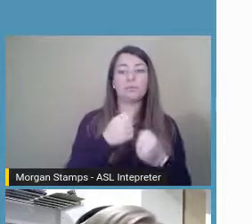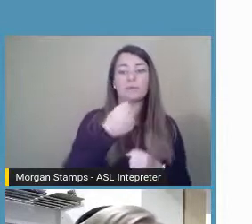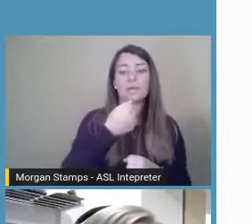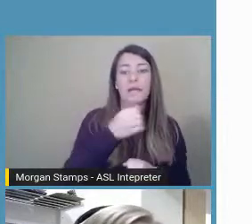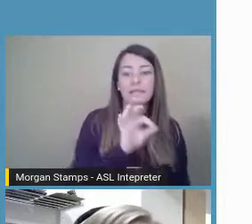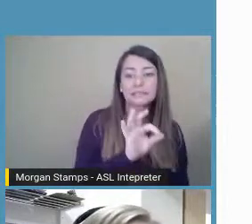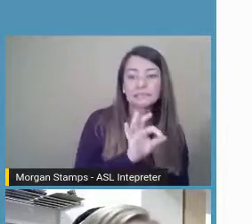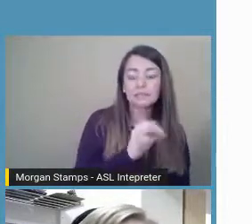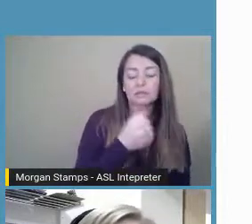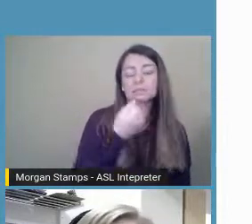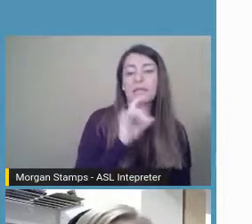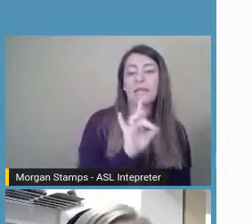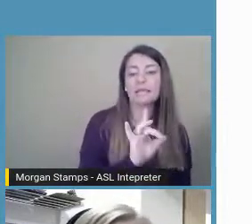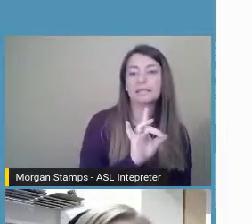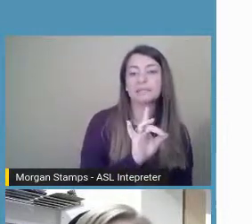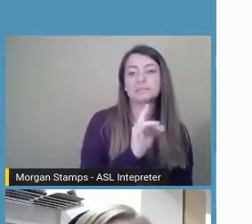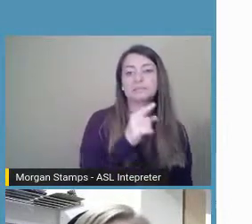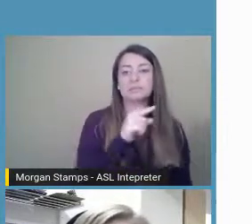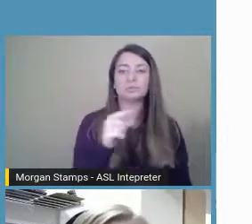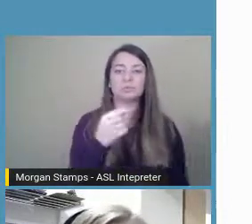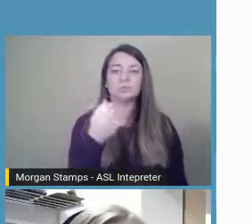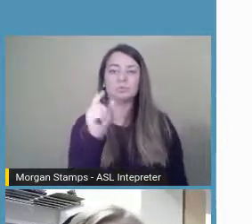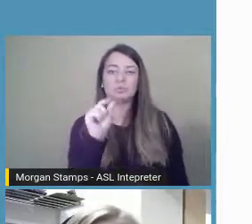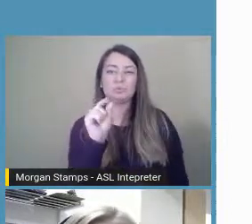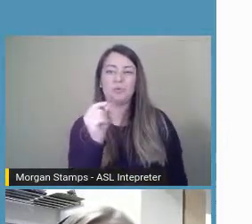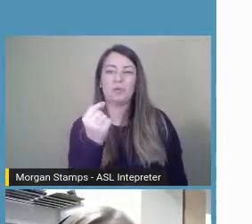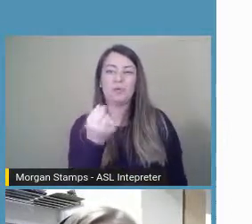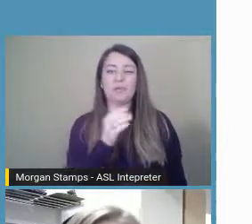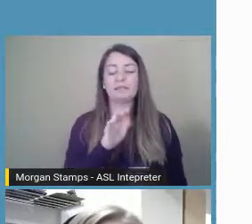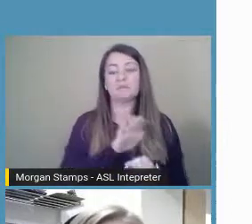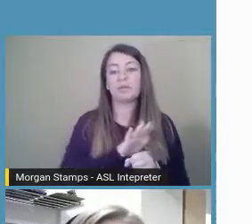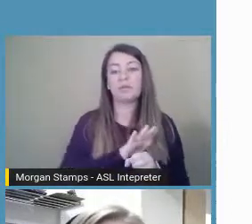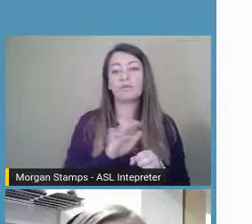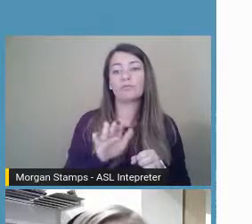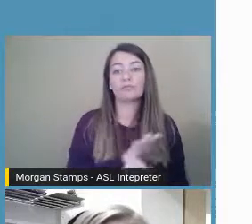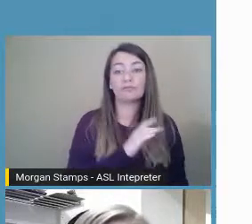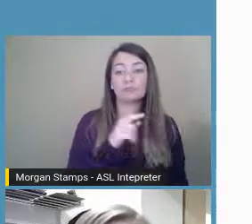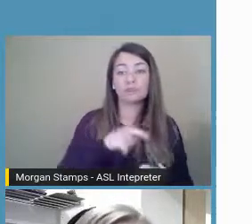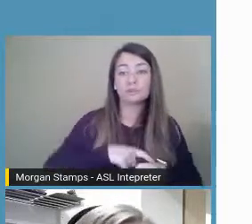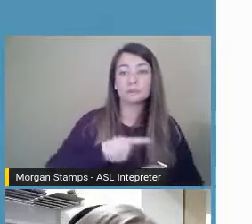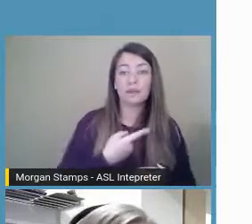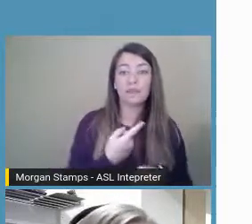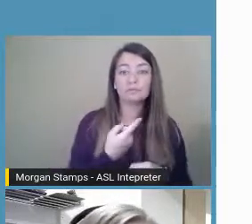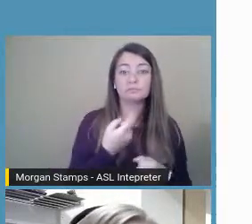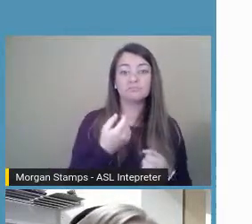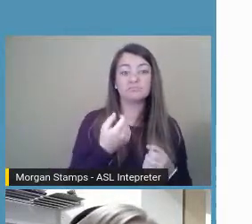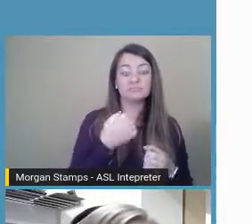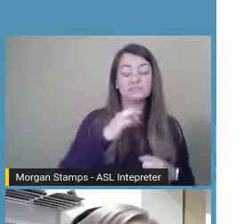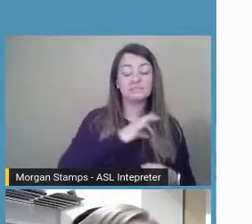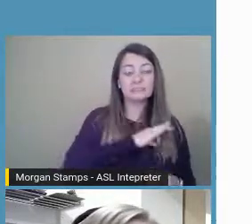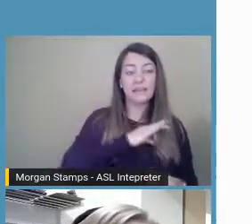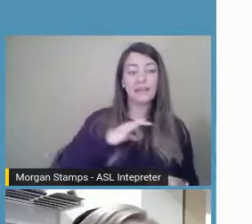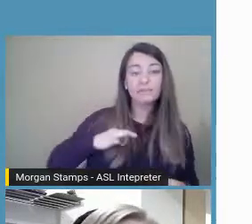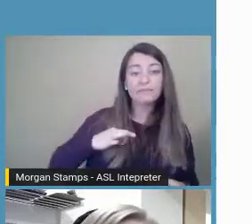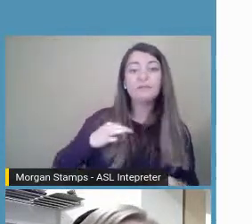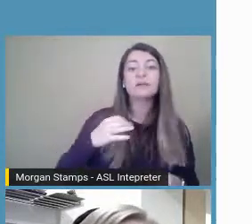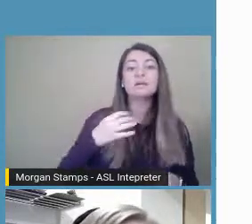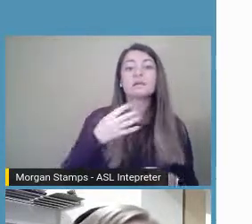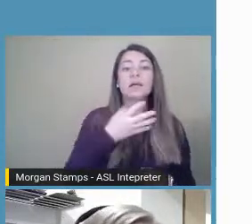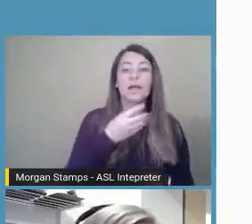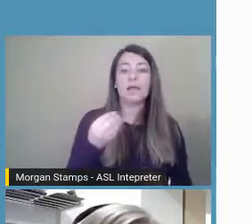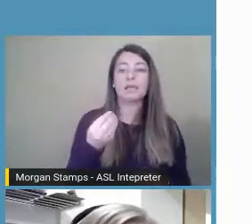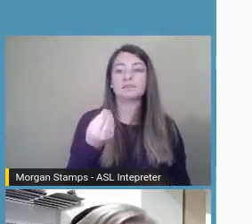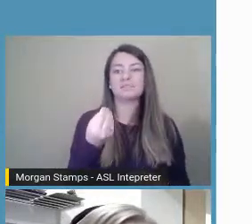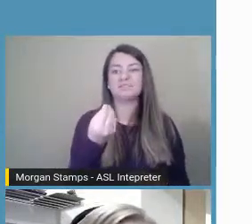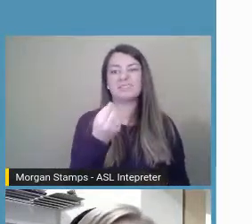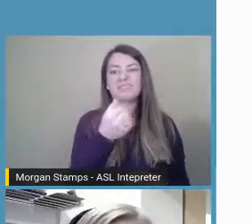Home initiative, transition to a hybrid virtual in-person model once it was safe to do so, then finally be offered